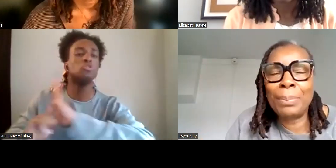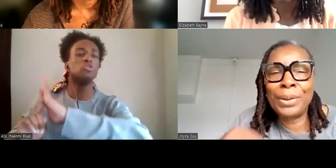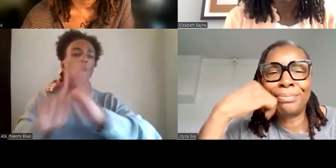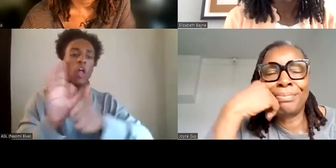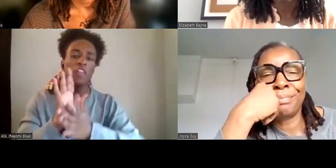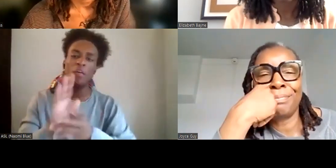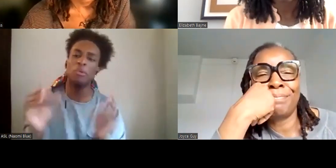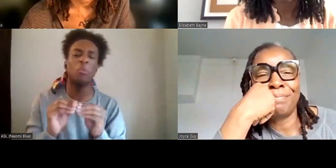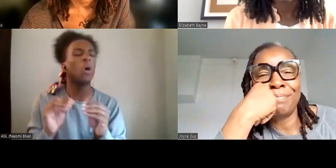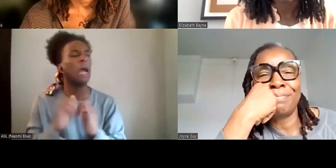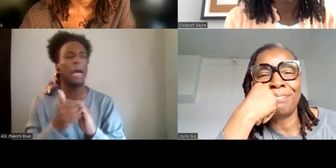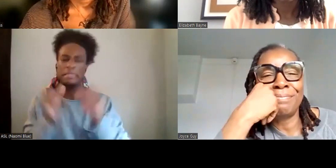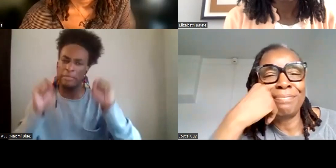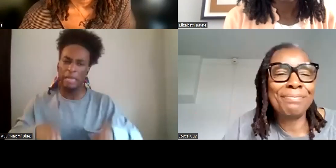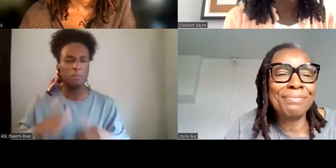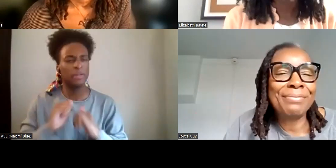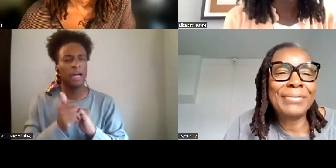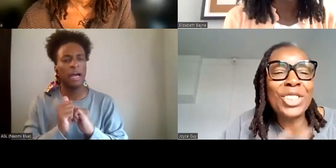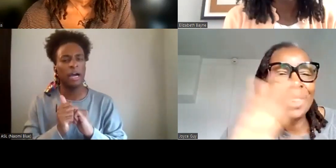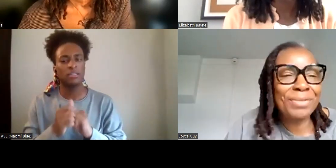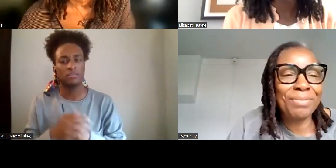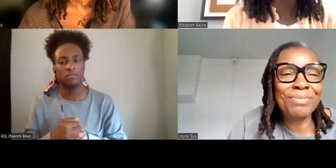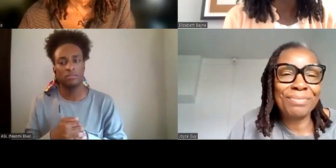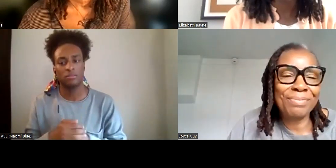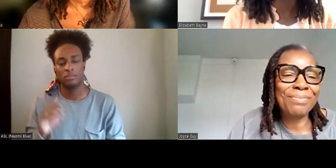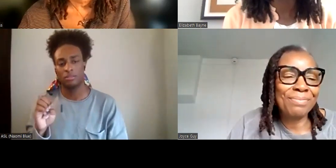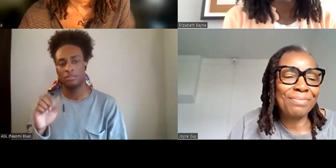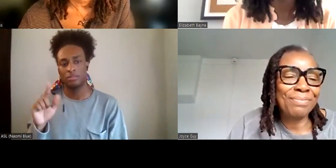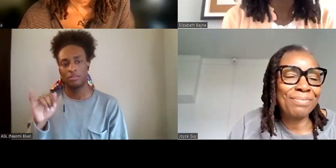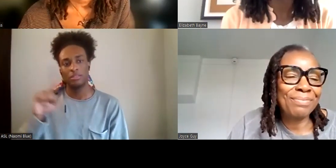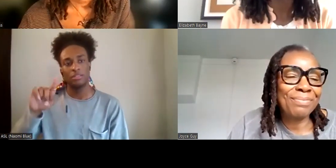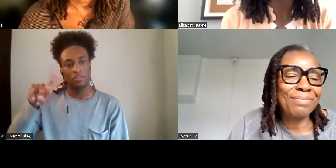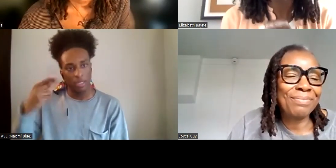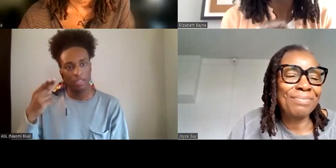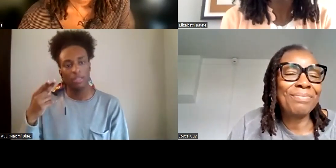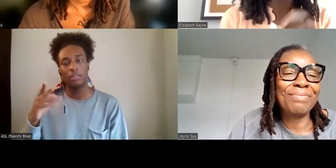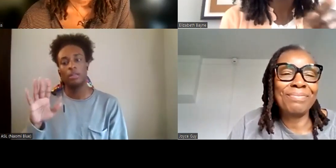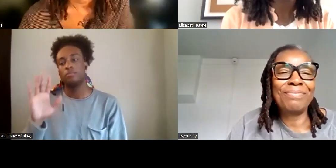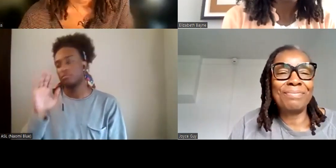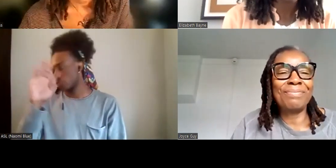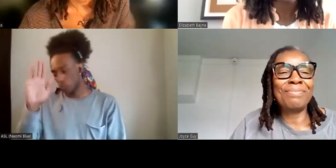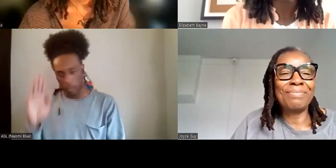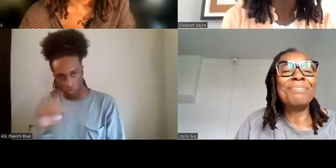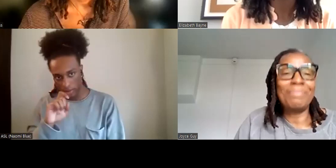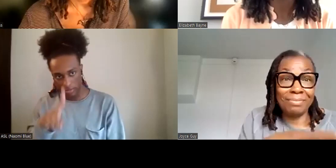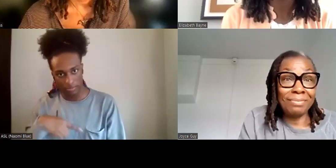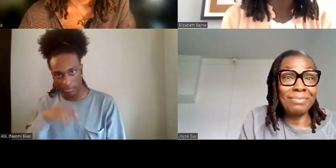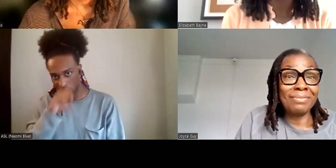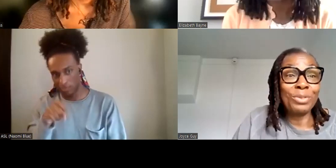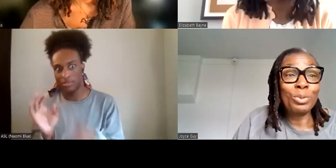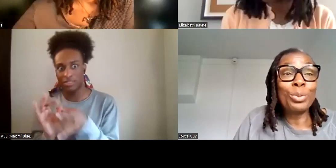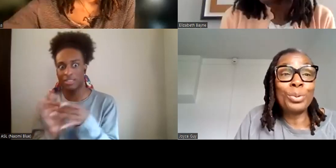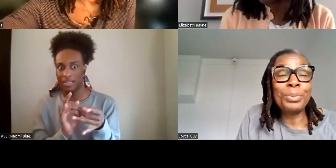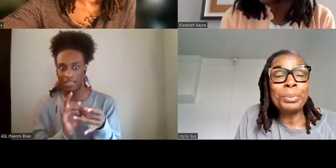that happen? That's actually a great, I love that question because it segues to what I want to respond